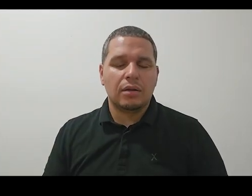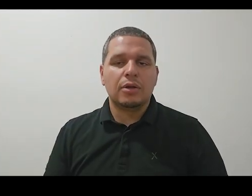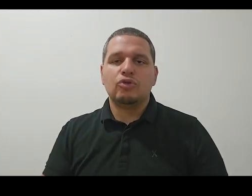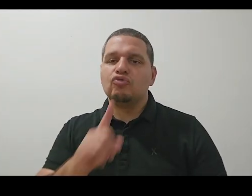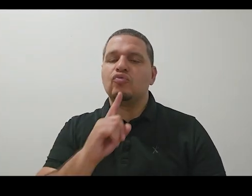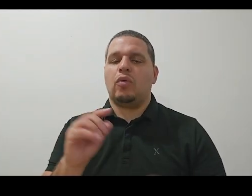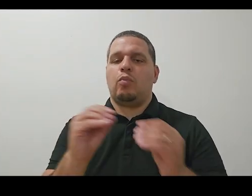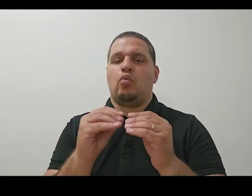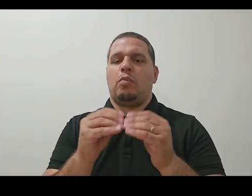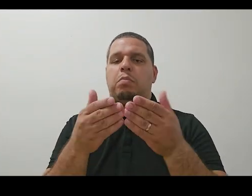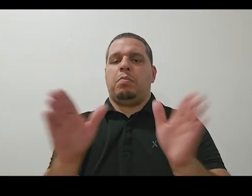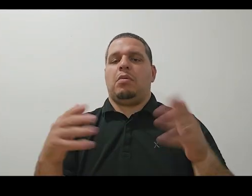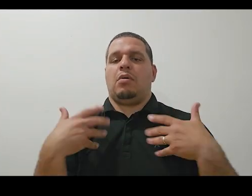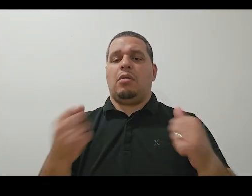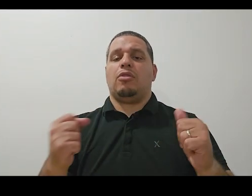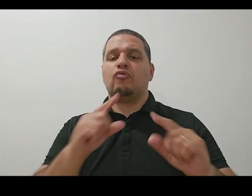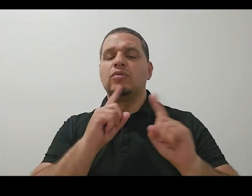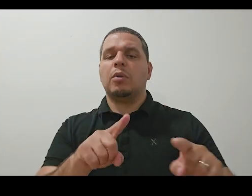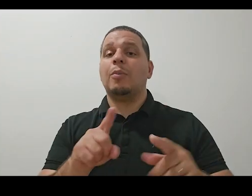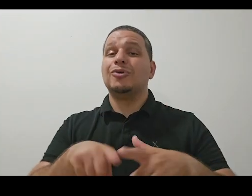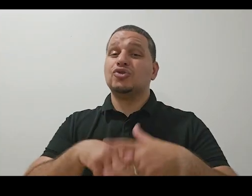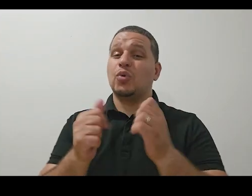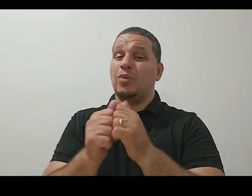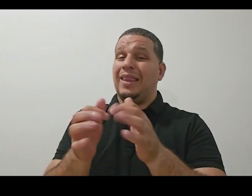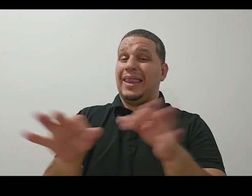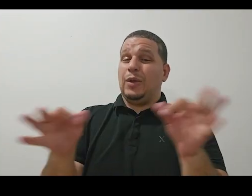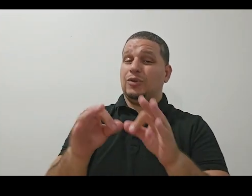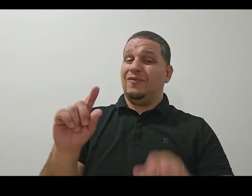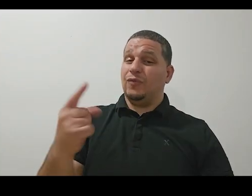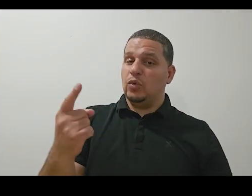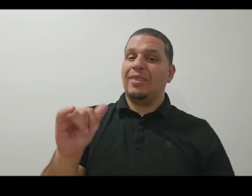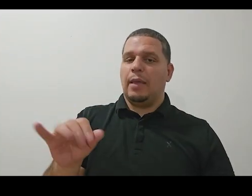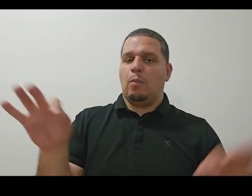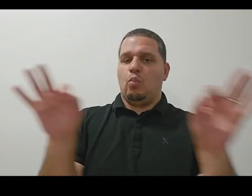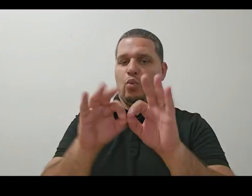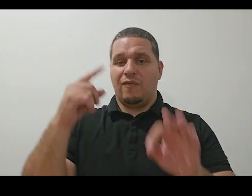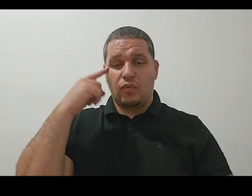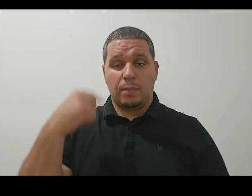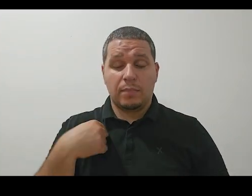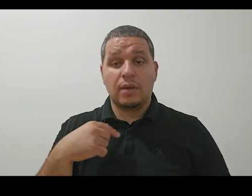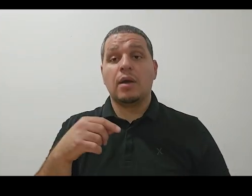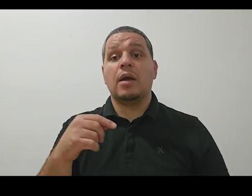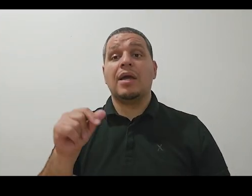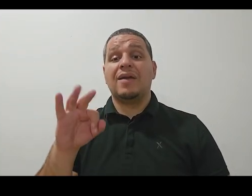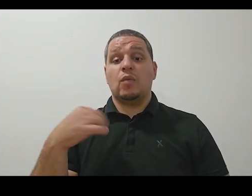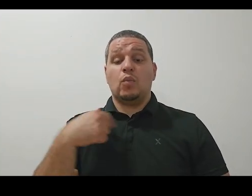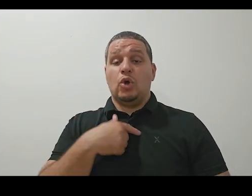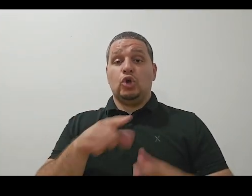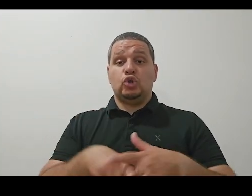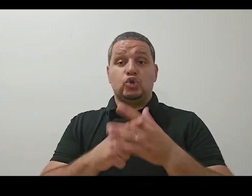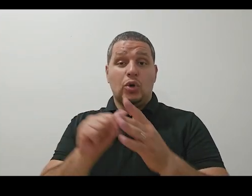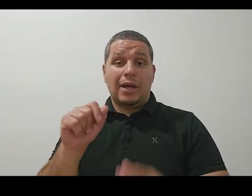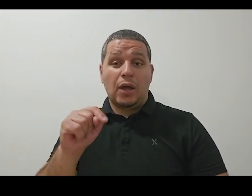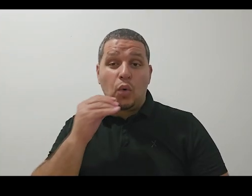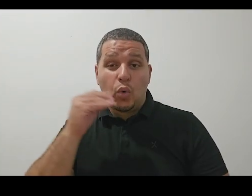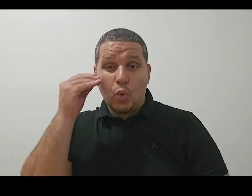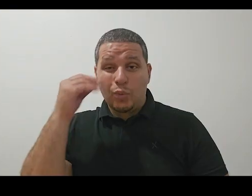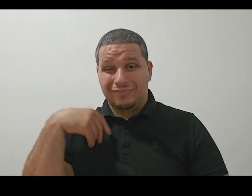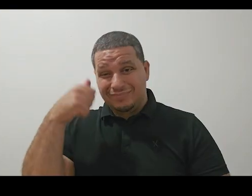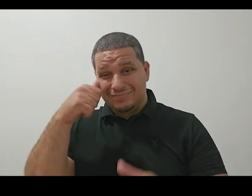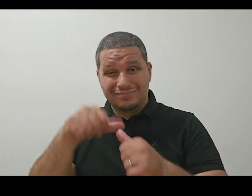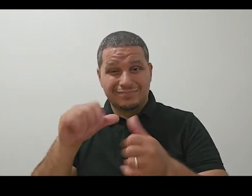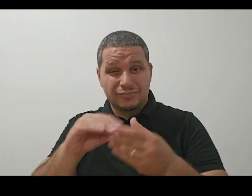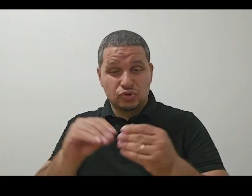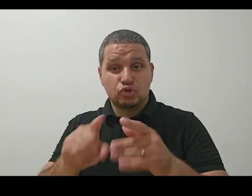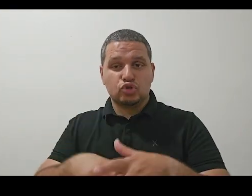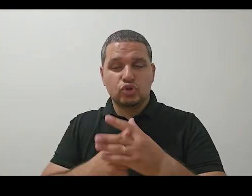system, right? So this is more of a public health response, but it starts with language first. And this is important to me because we start at the home,